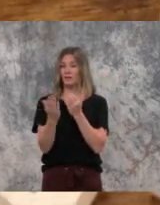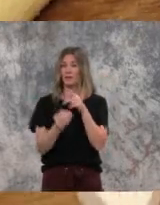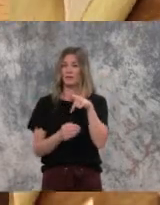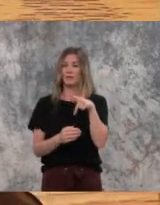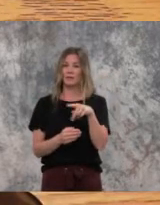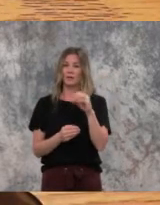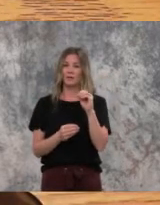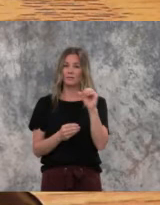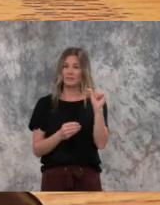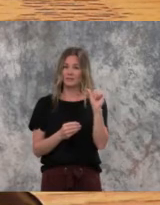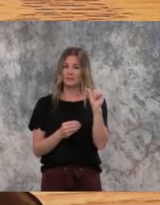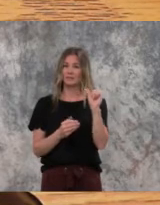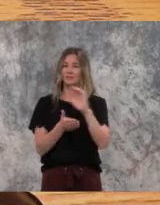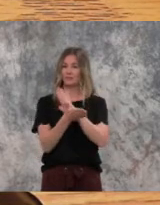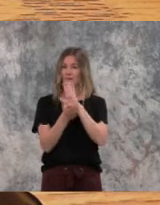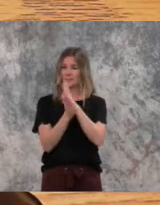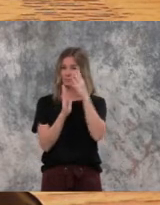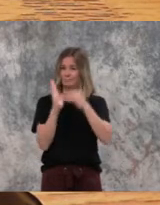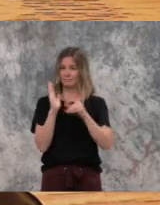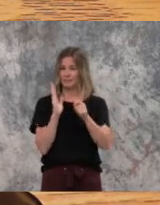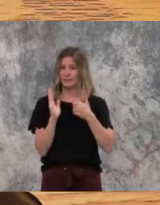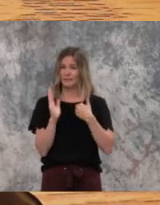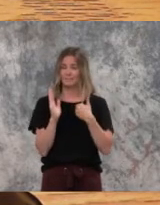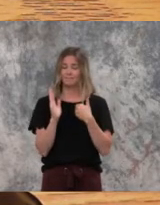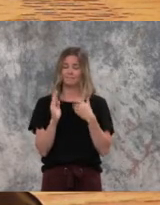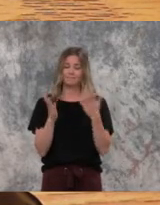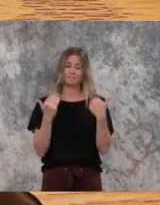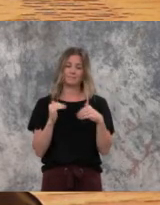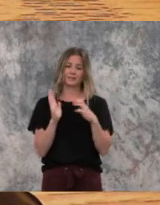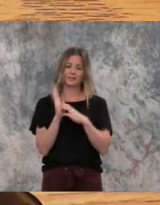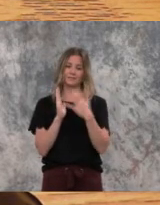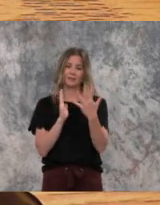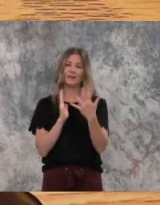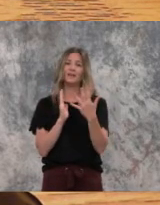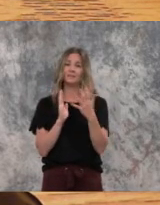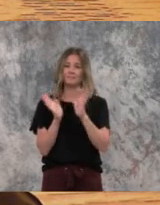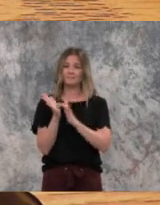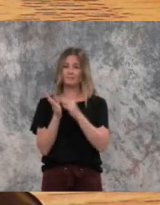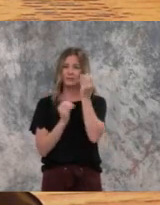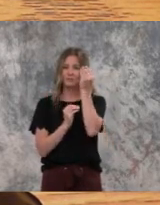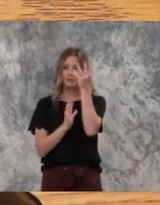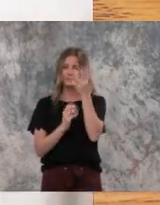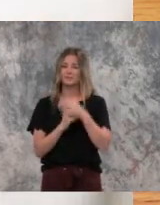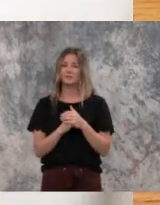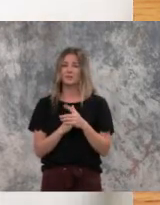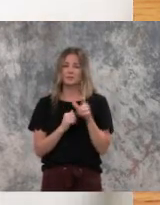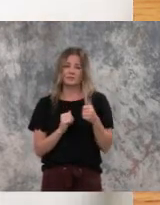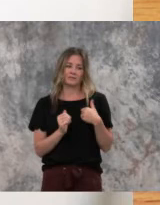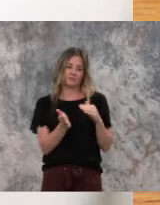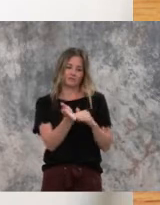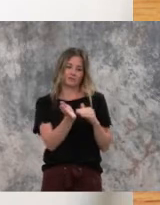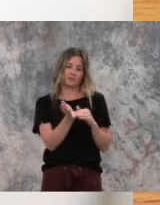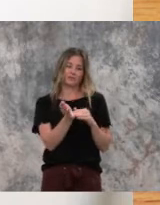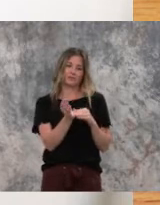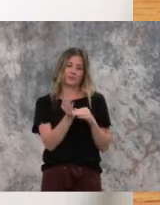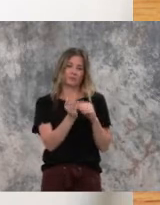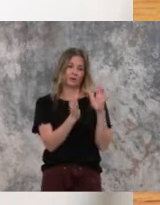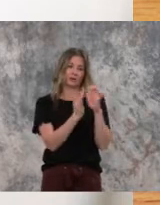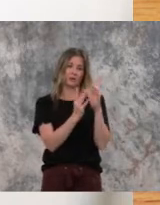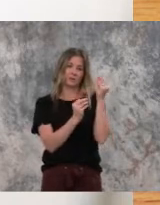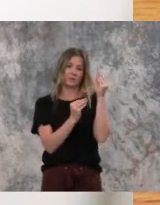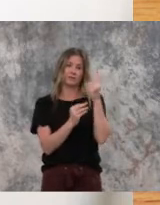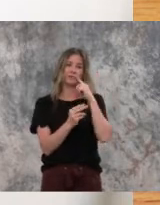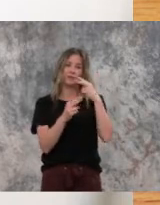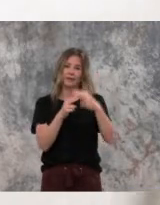of attorney documentation. Section five is the medical information. You will need to have your doctor's contact for